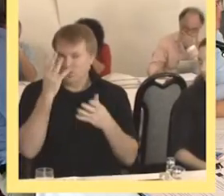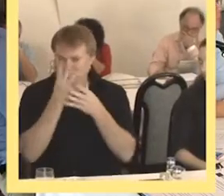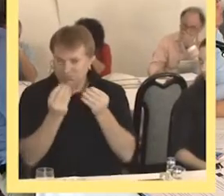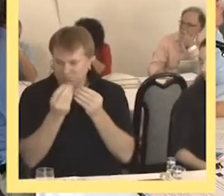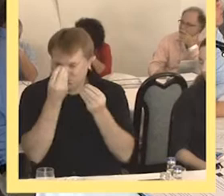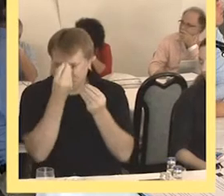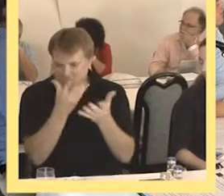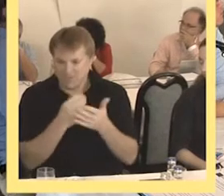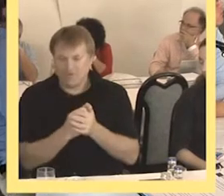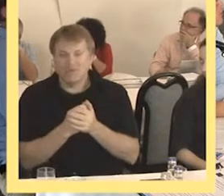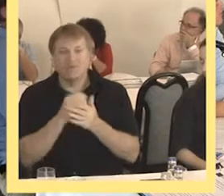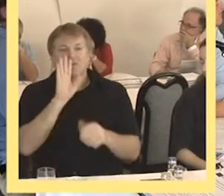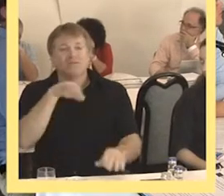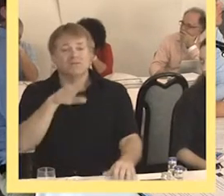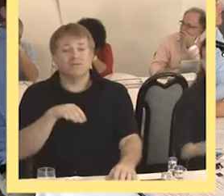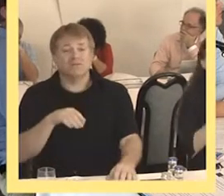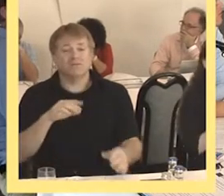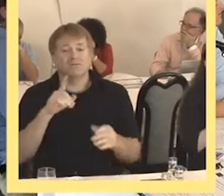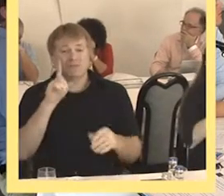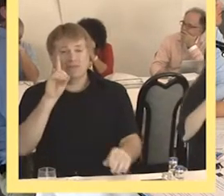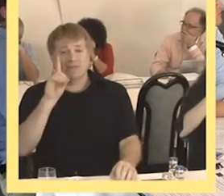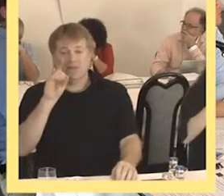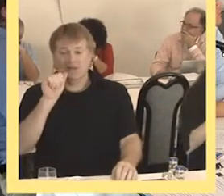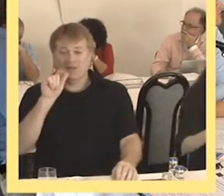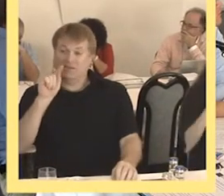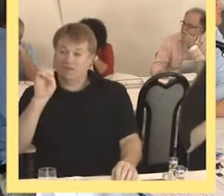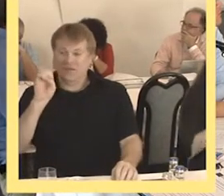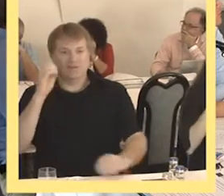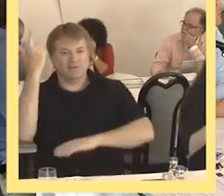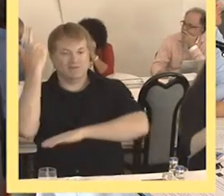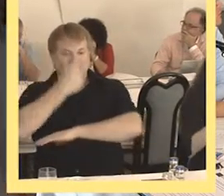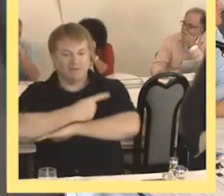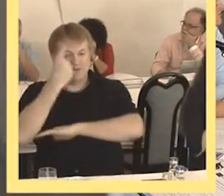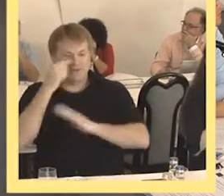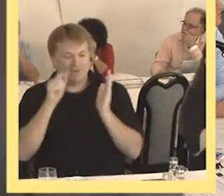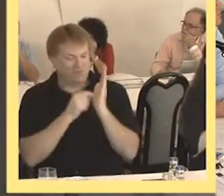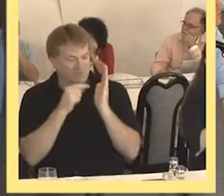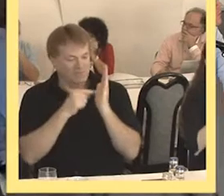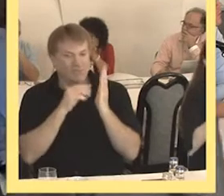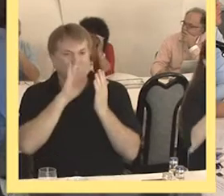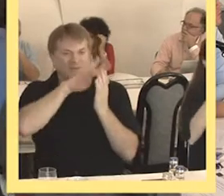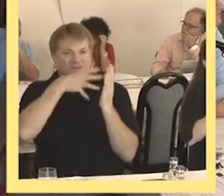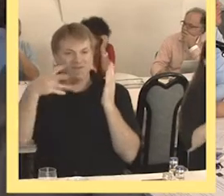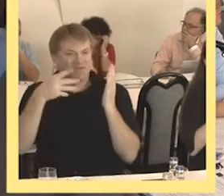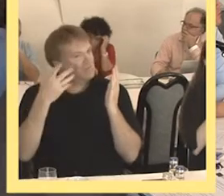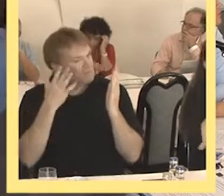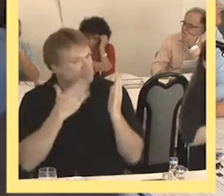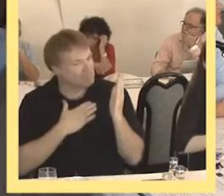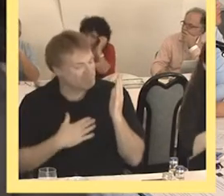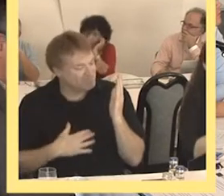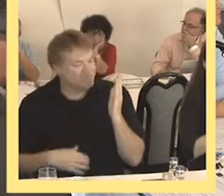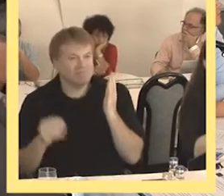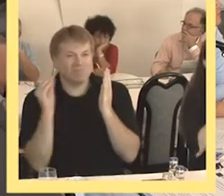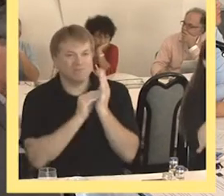Please save the date for the next conference in our EUNAD project. It will be next year on